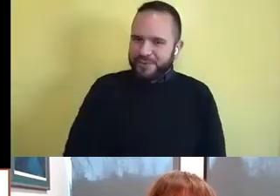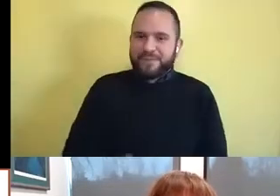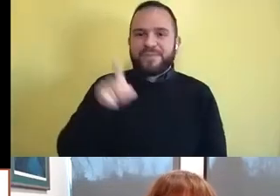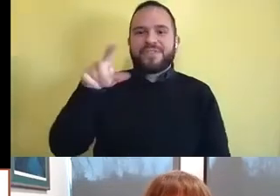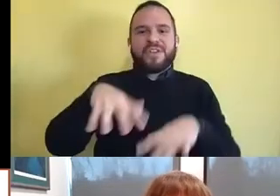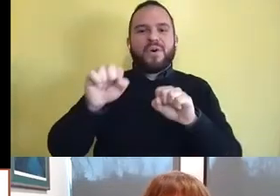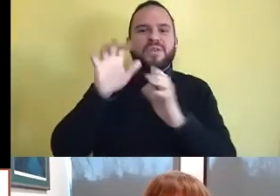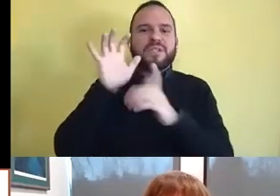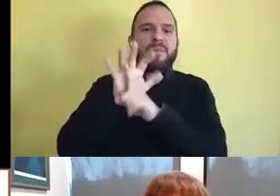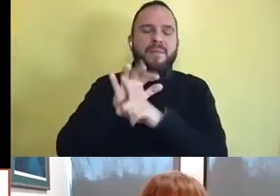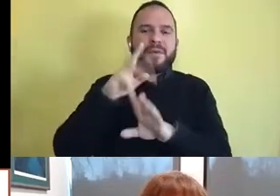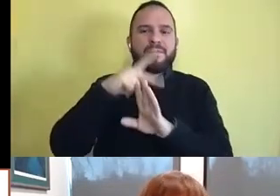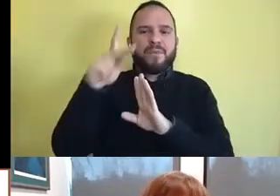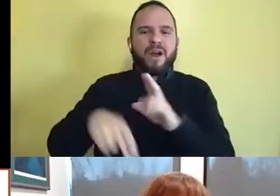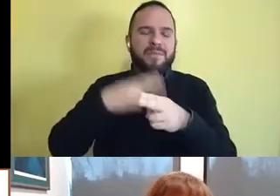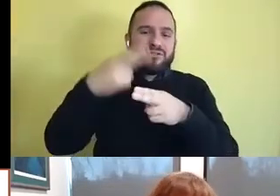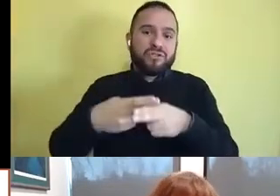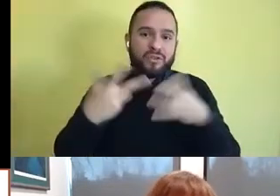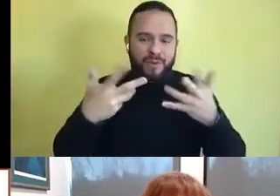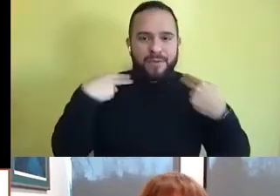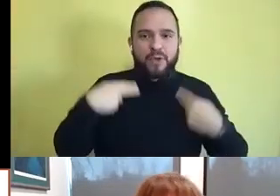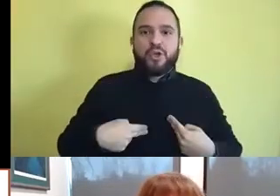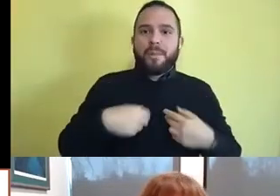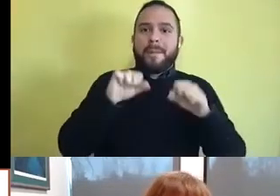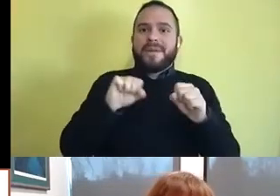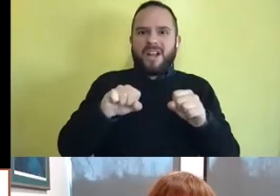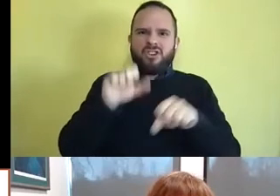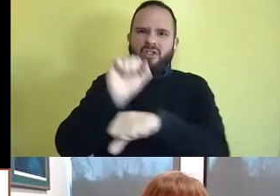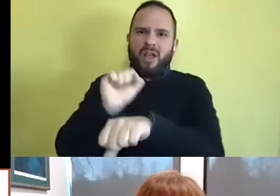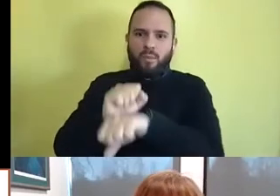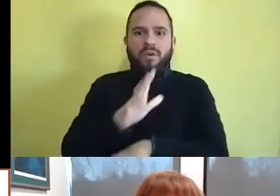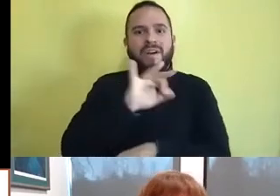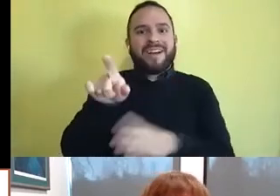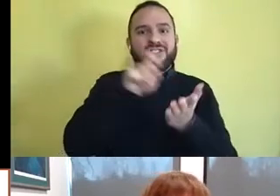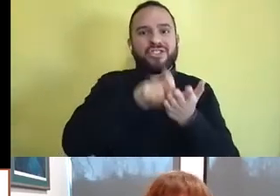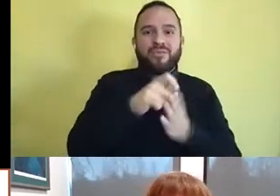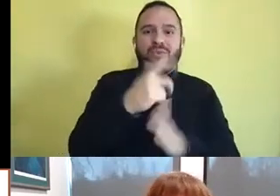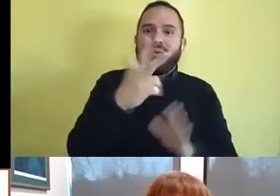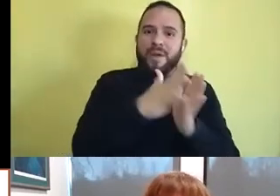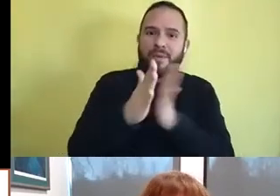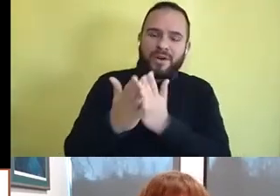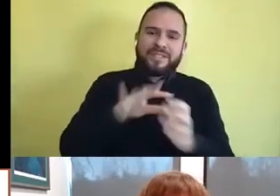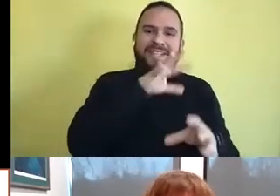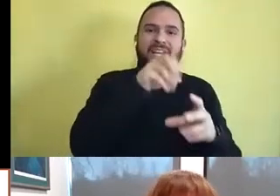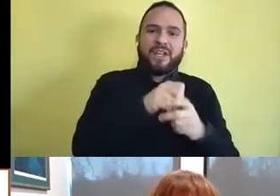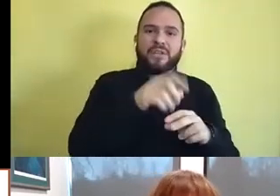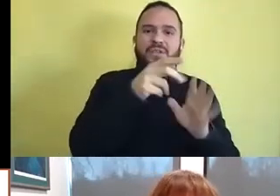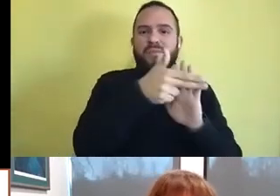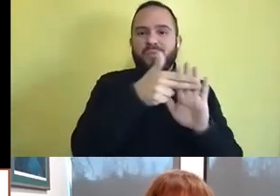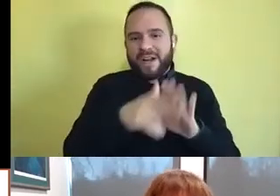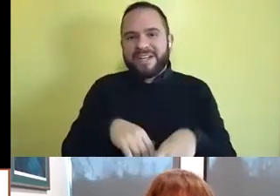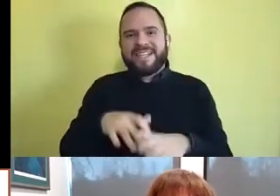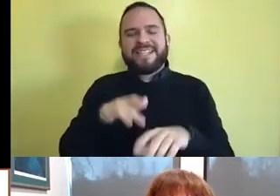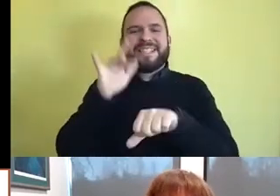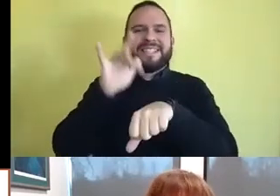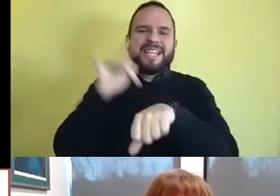program, Human Potential at Work. She's also an author of 3 books, Inclusion Branding, Tapping into Hidden Capital, and